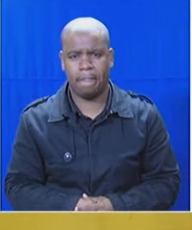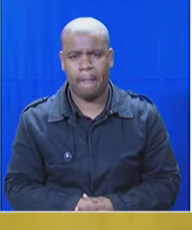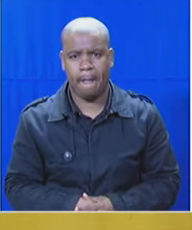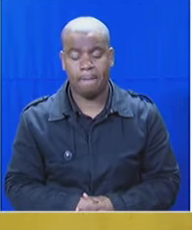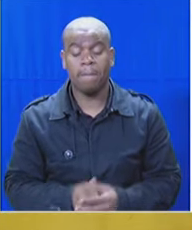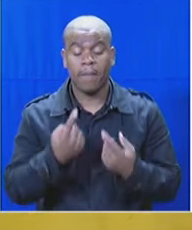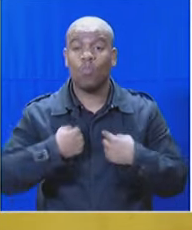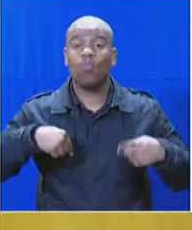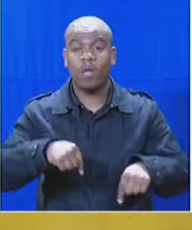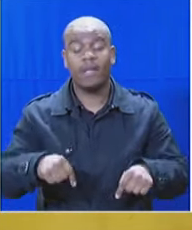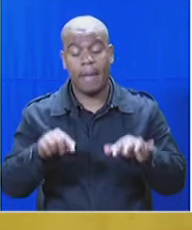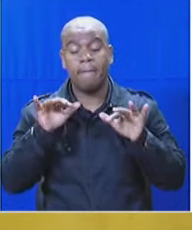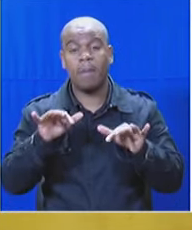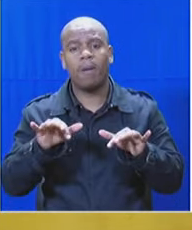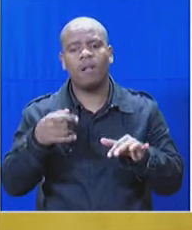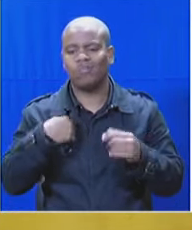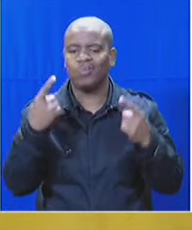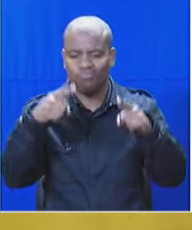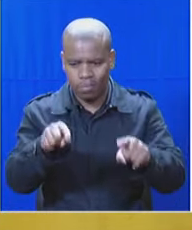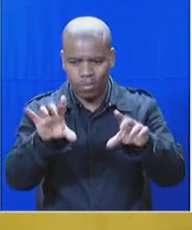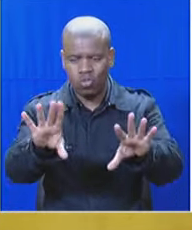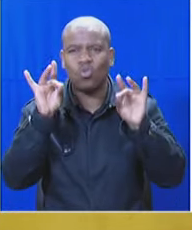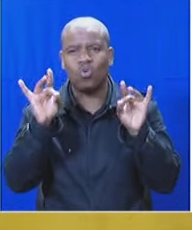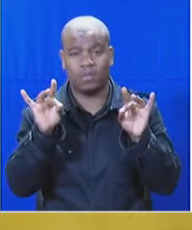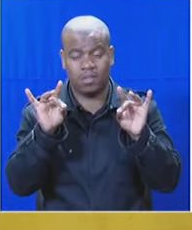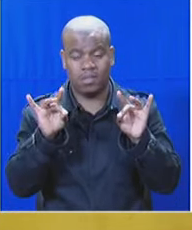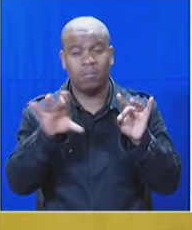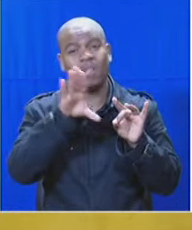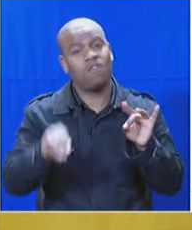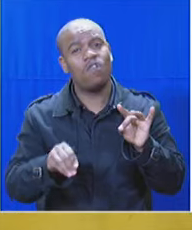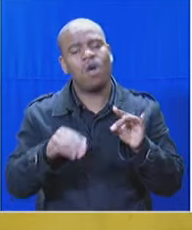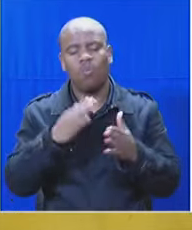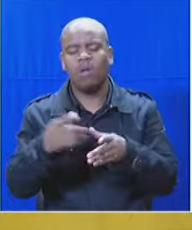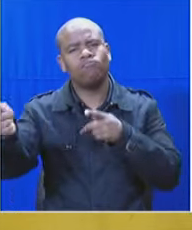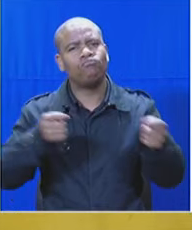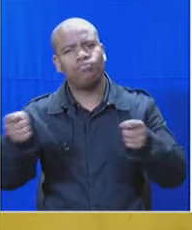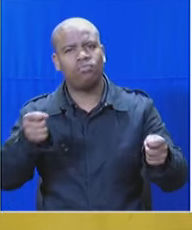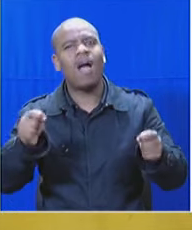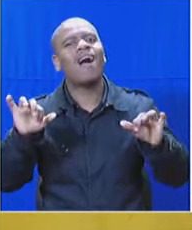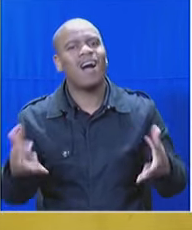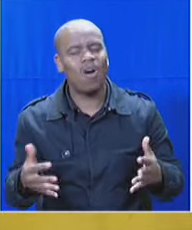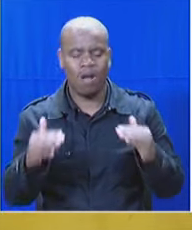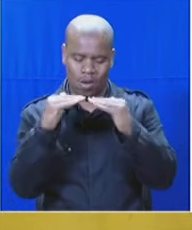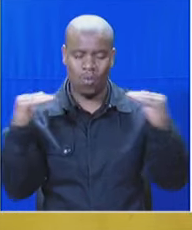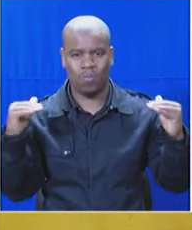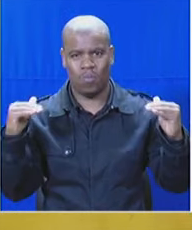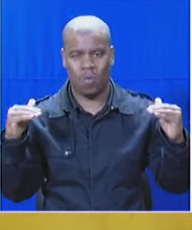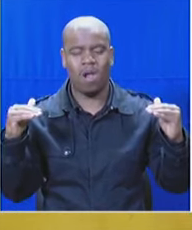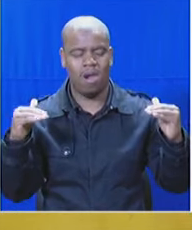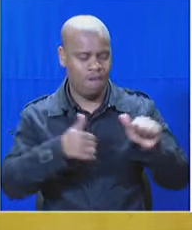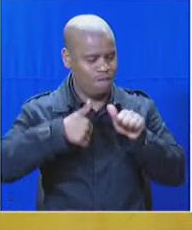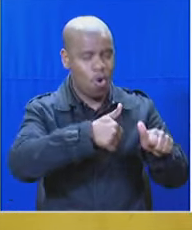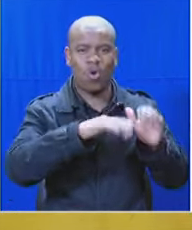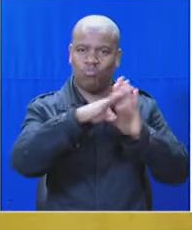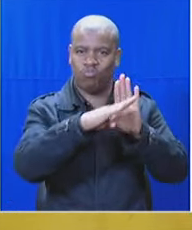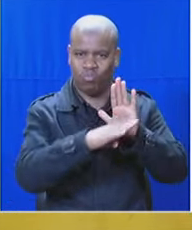abakhethe ukuba eli lizwe lethu lilawulwe ngomgaqo siseko. Sithi ngoku lento xa